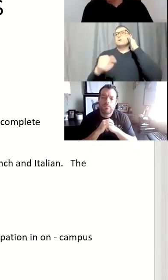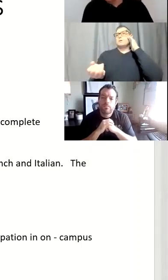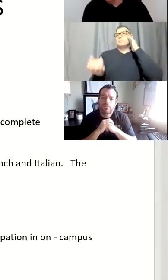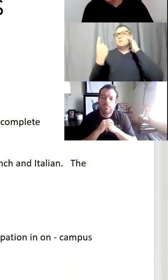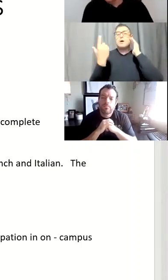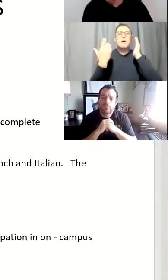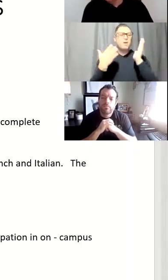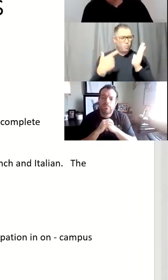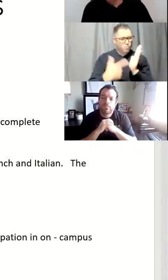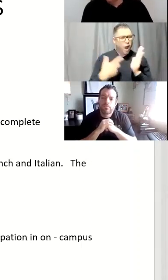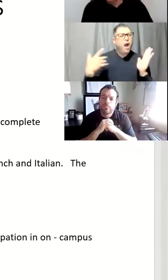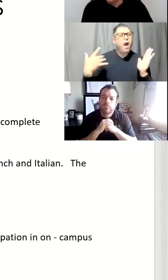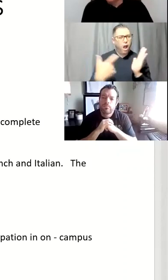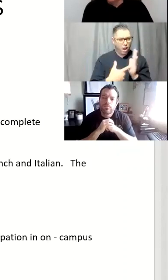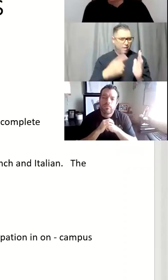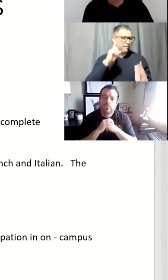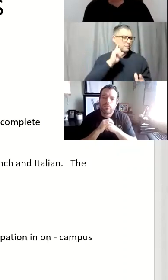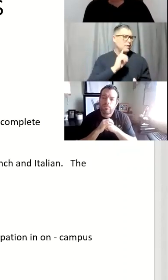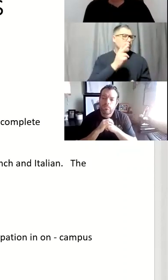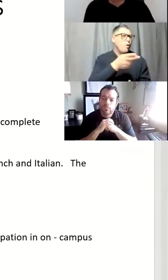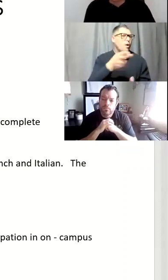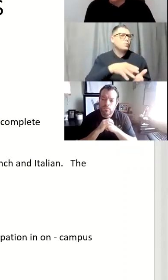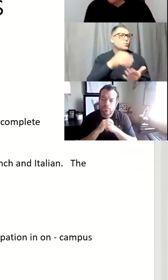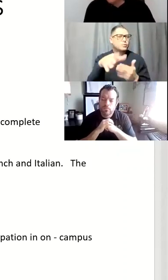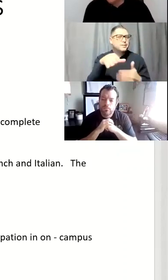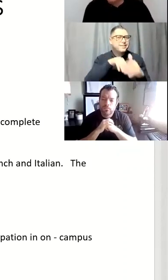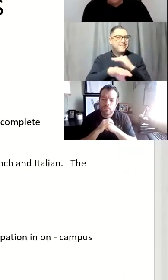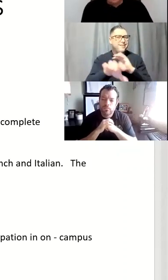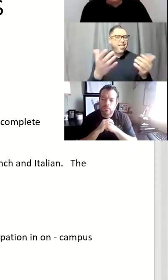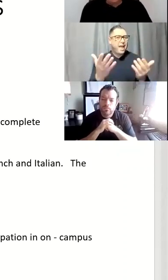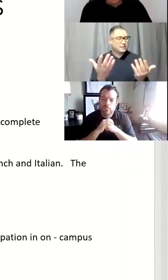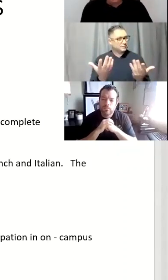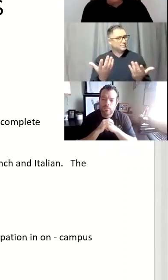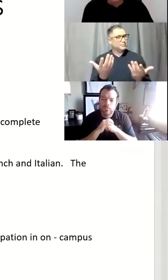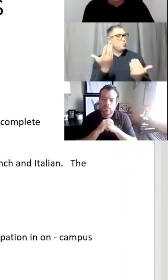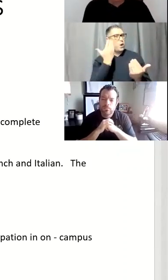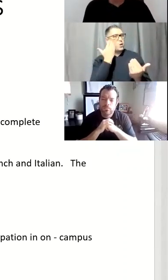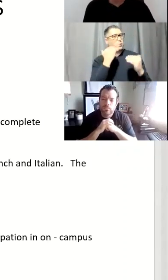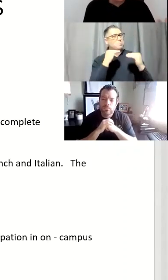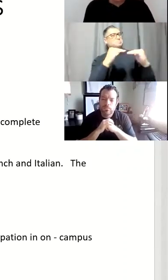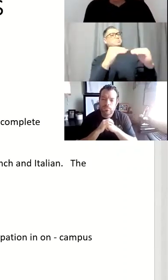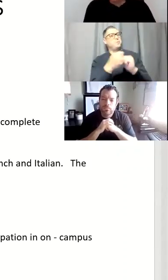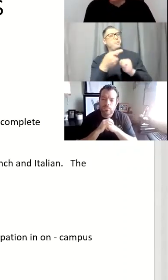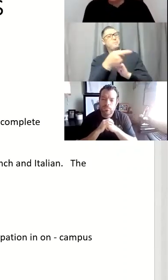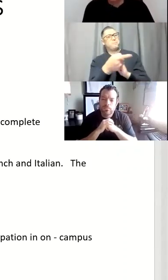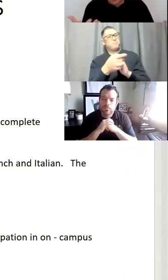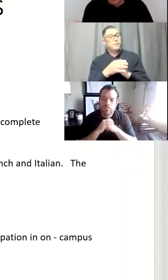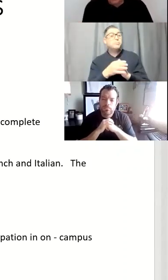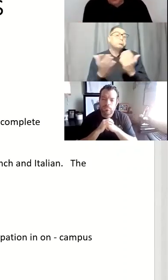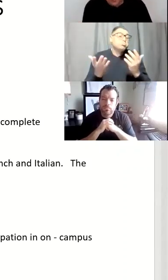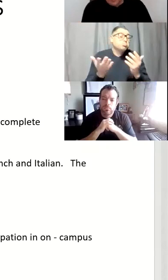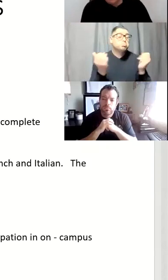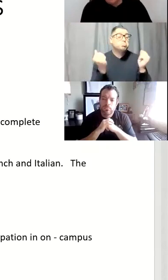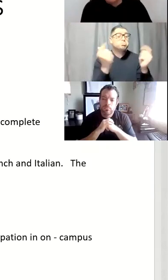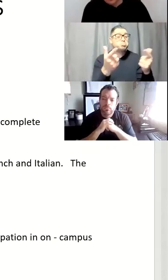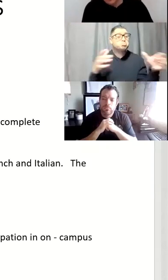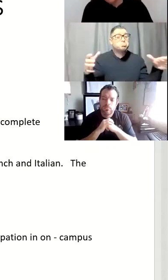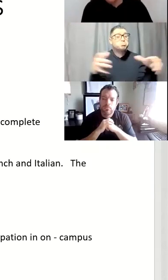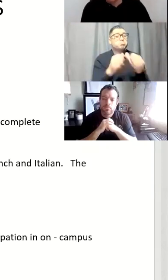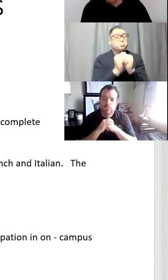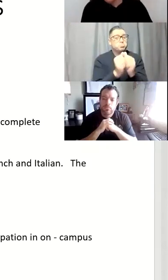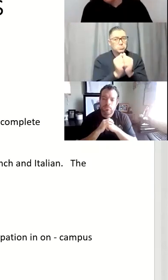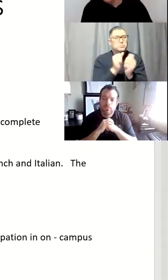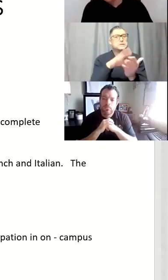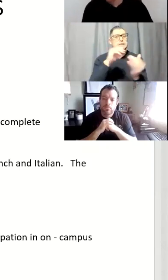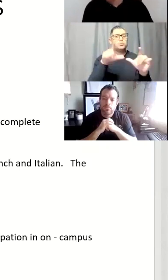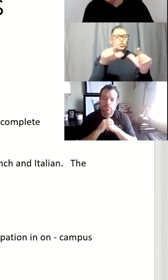occasional deaf and hard of hearing student into our classroom. We like to be up to date with that. But all these things come together with the language learning,